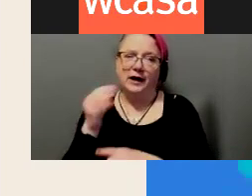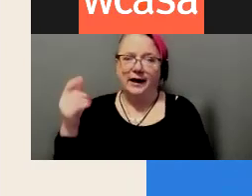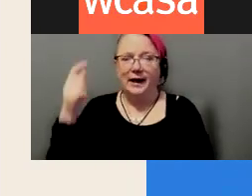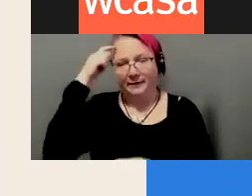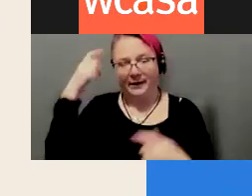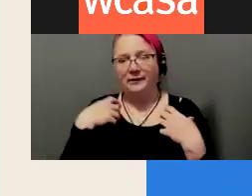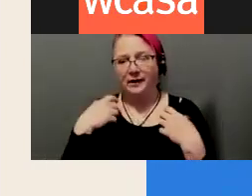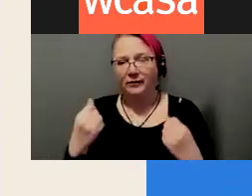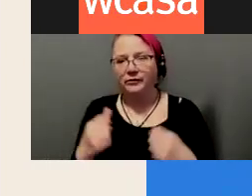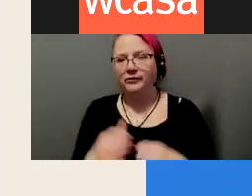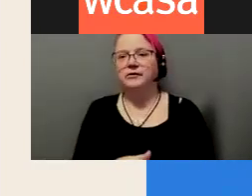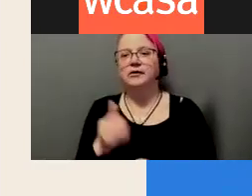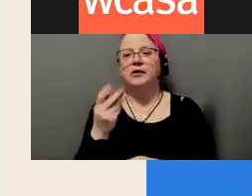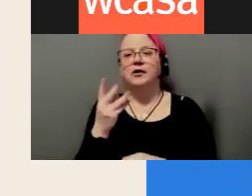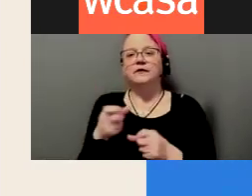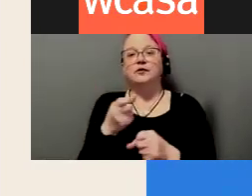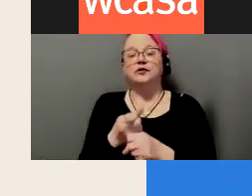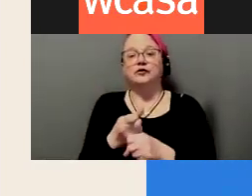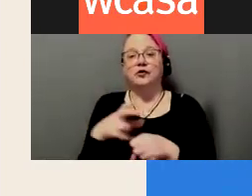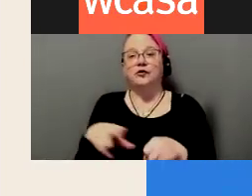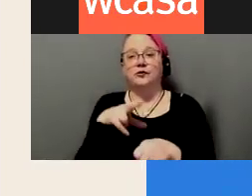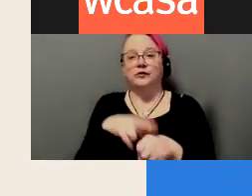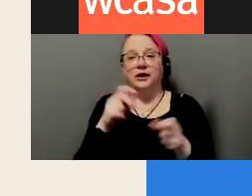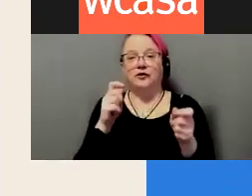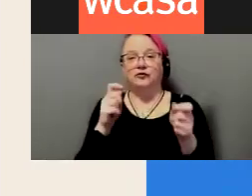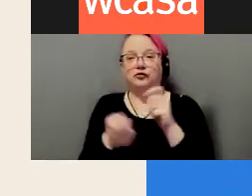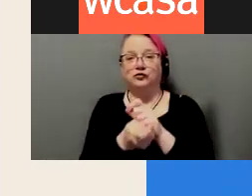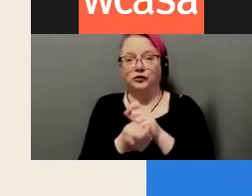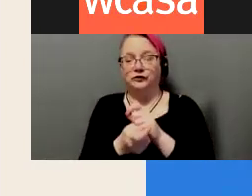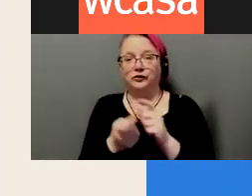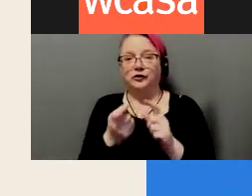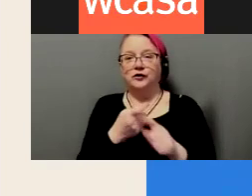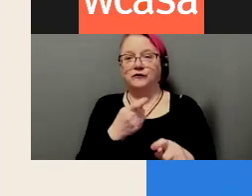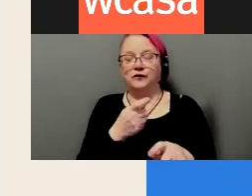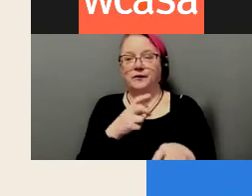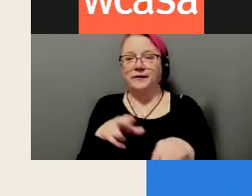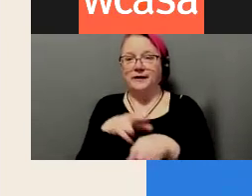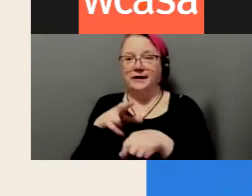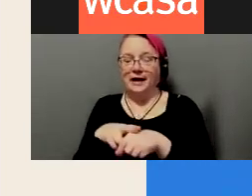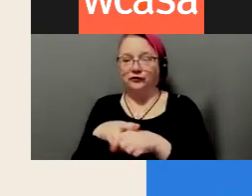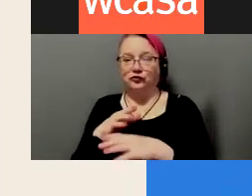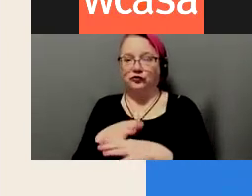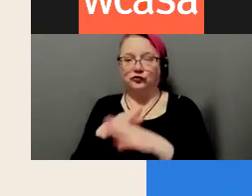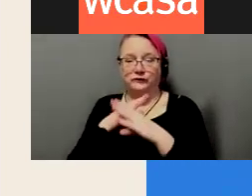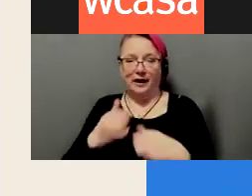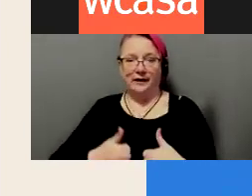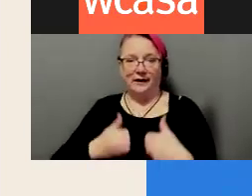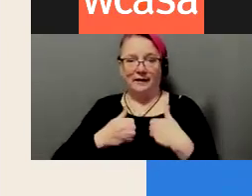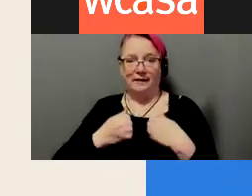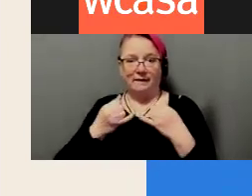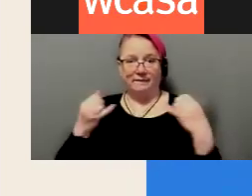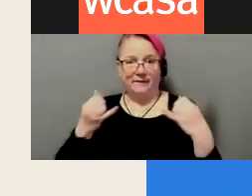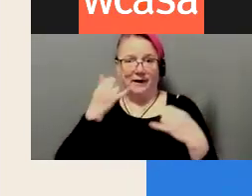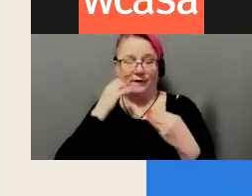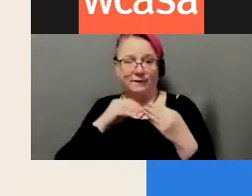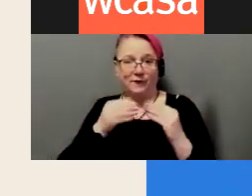A few years ago, there was a national switch from the National Suicide Prevention Lifeline phone number